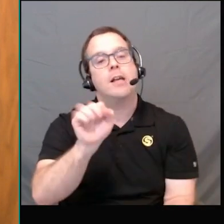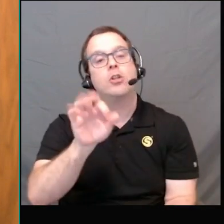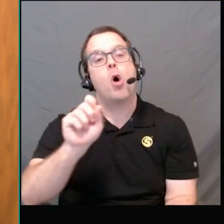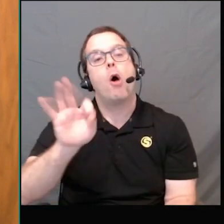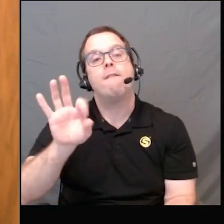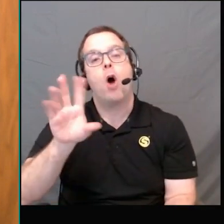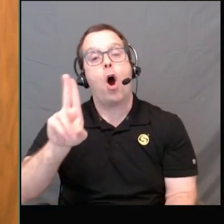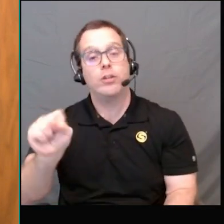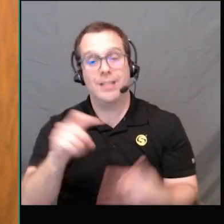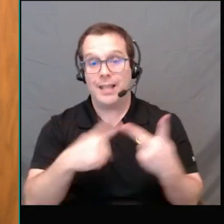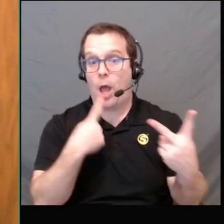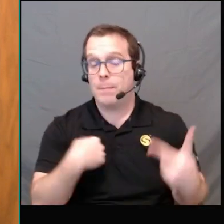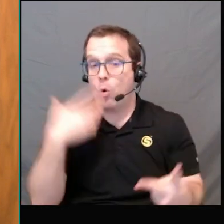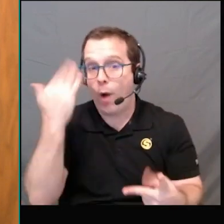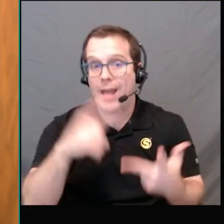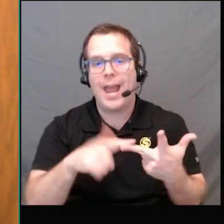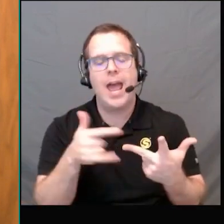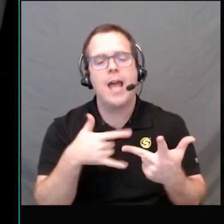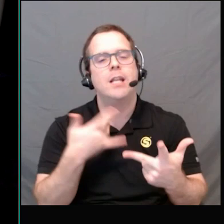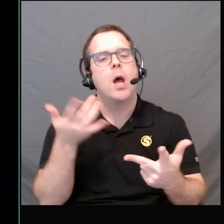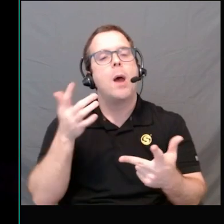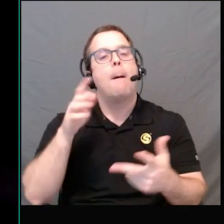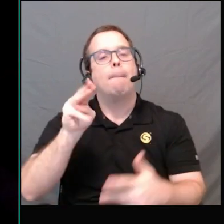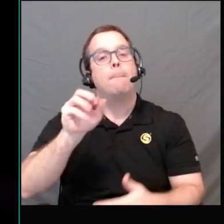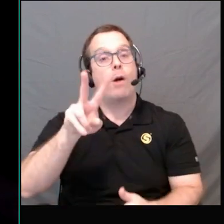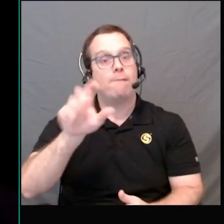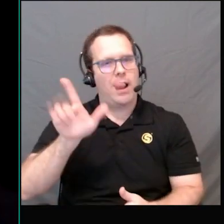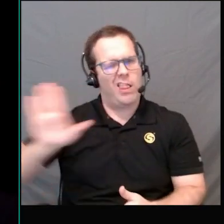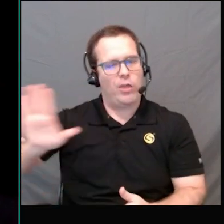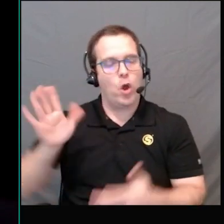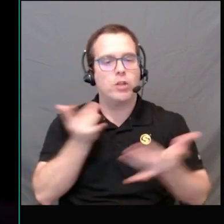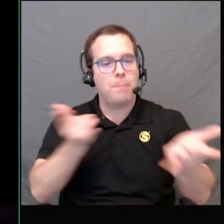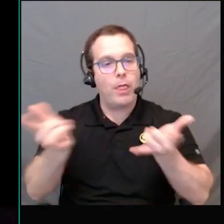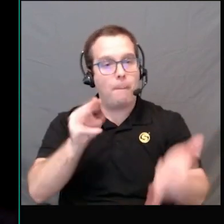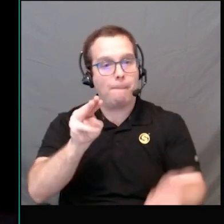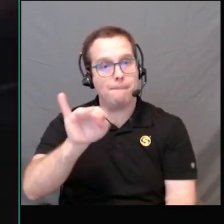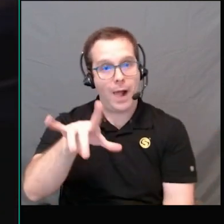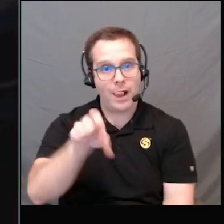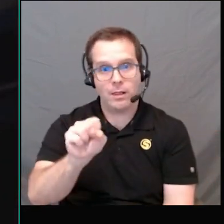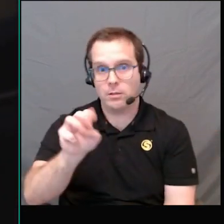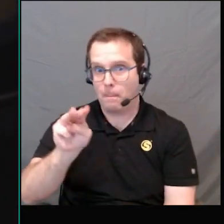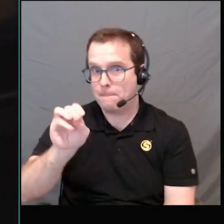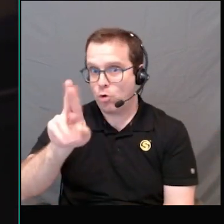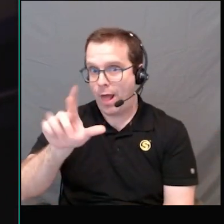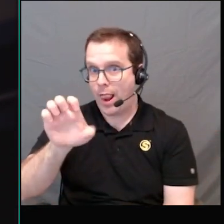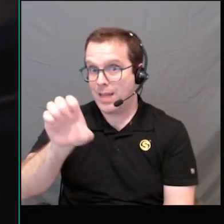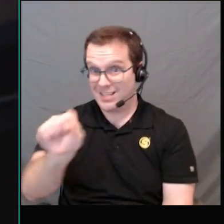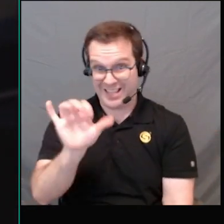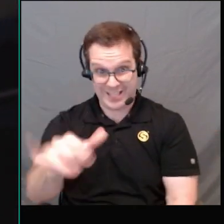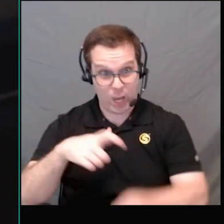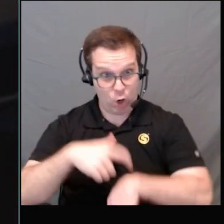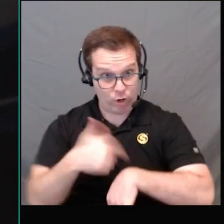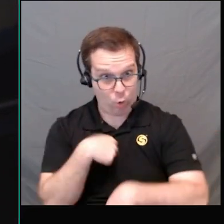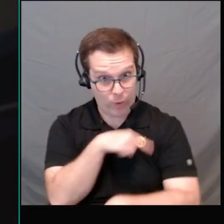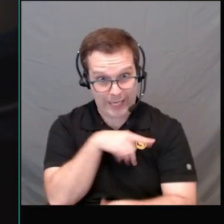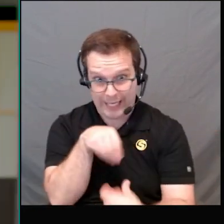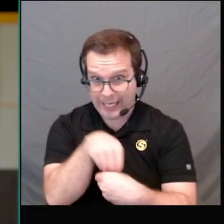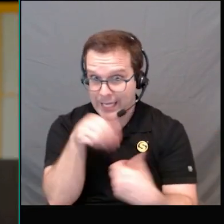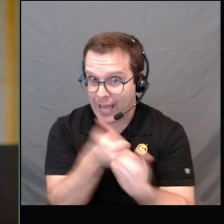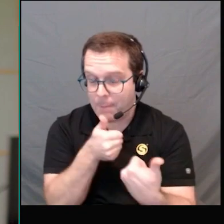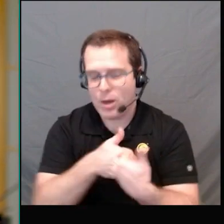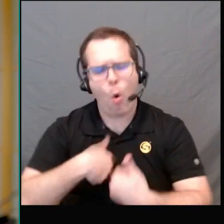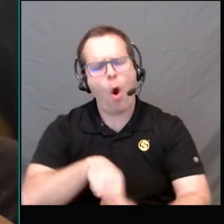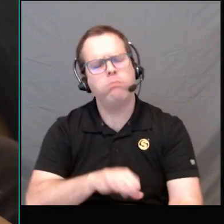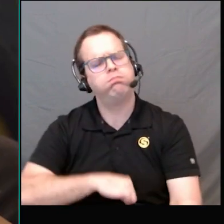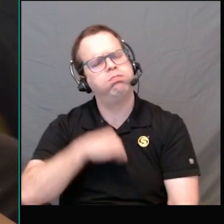and Marvel's Spider-Man Miles Morales. This is a time we in gaming can be truly proud of. We